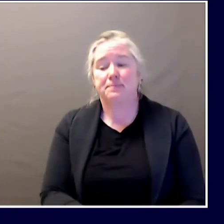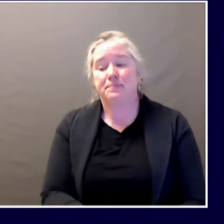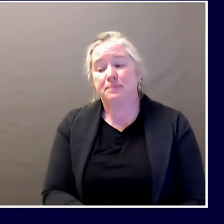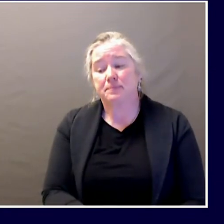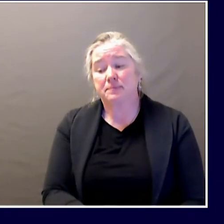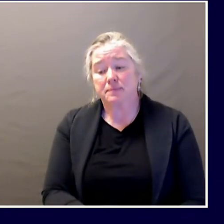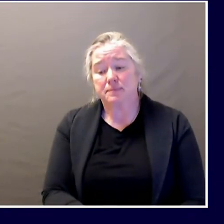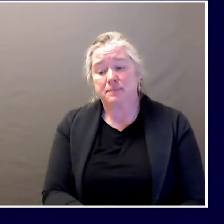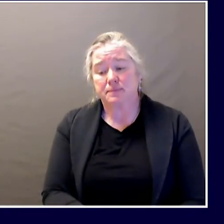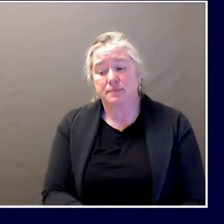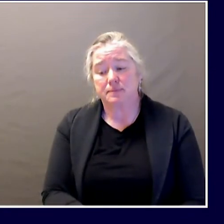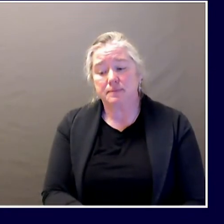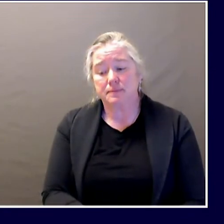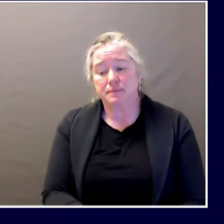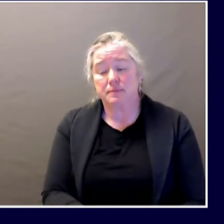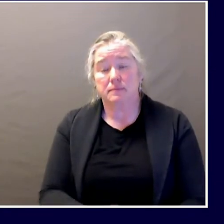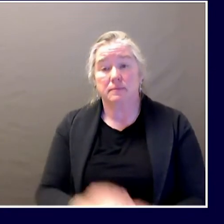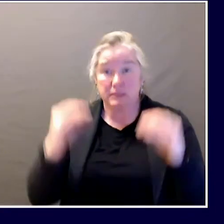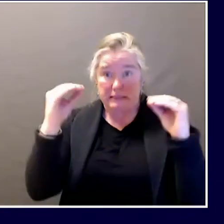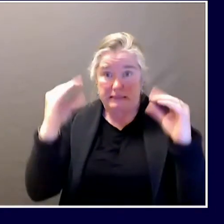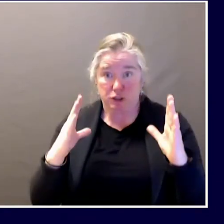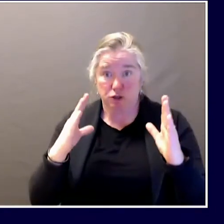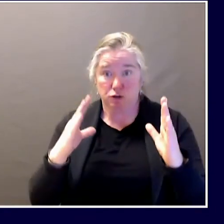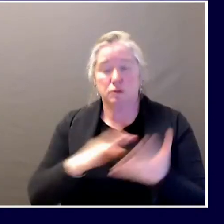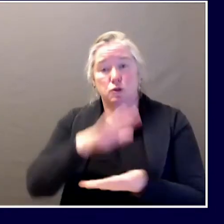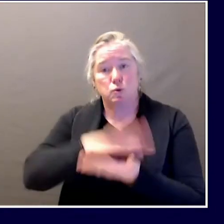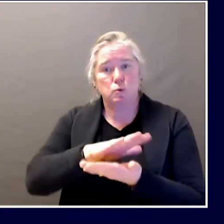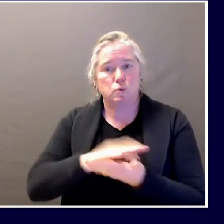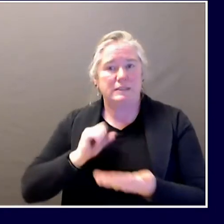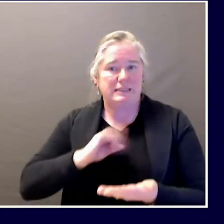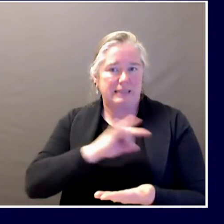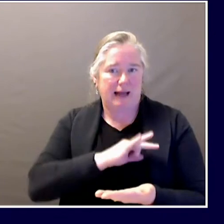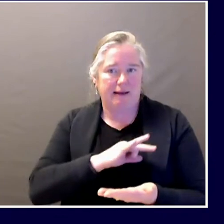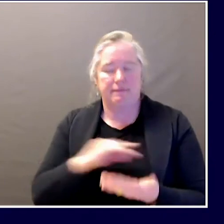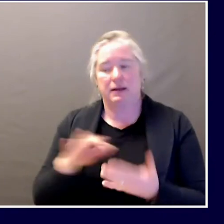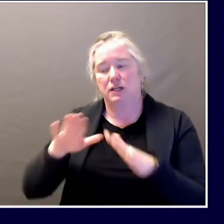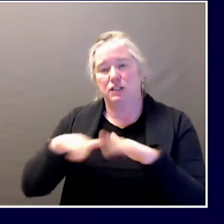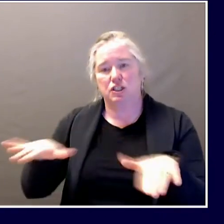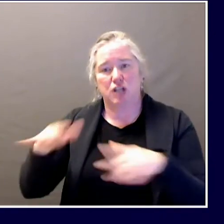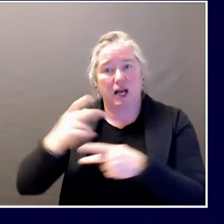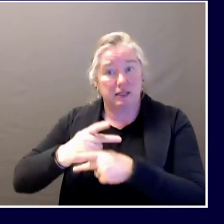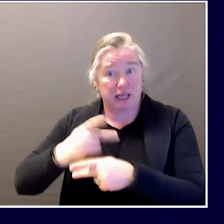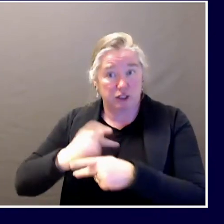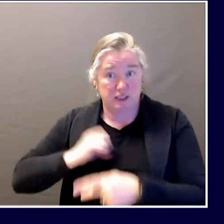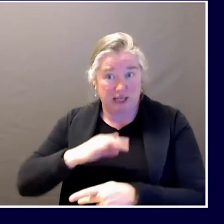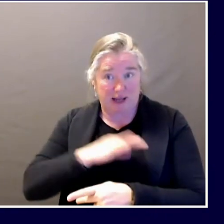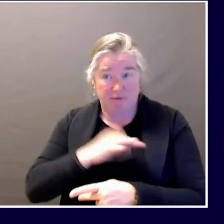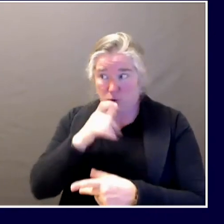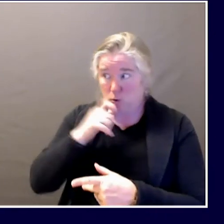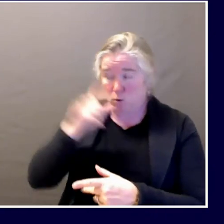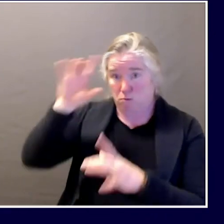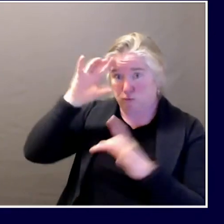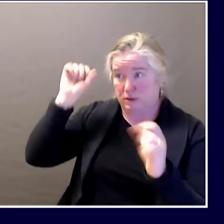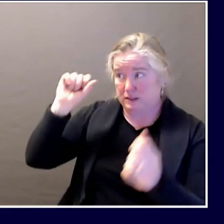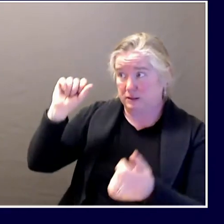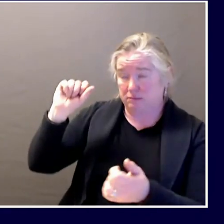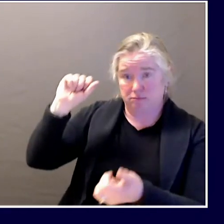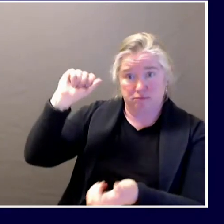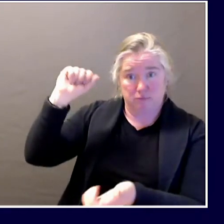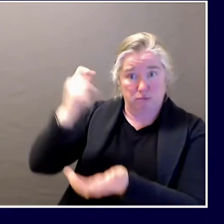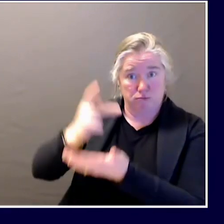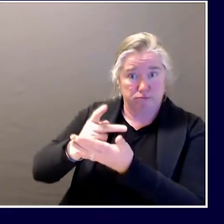that teachers and school staff and childcare staff who are newly eligible under the president's directive can get